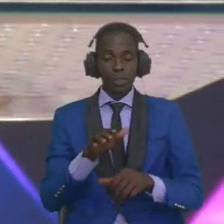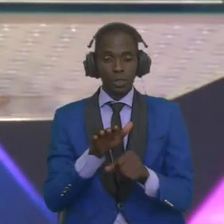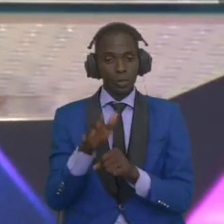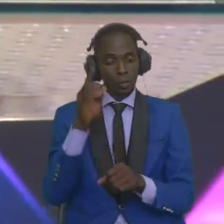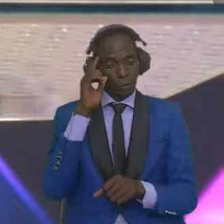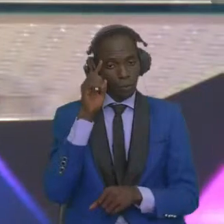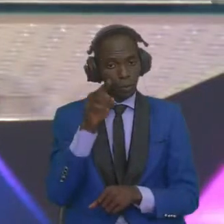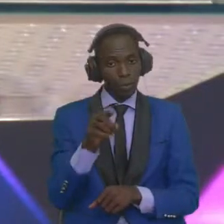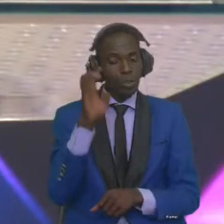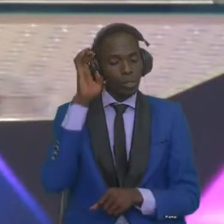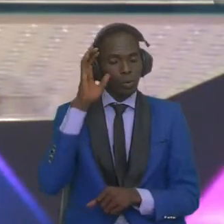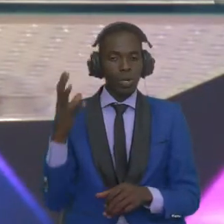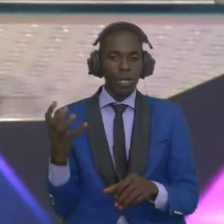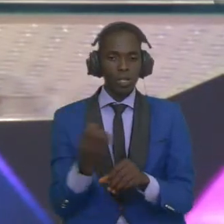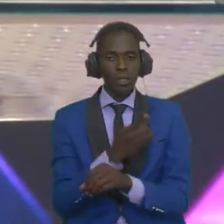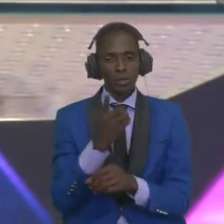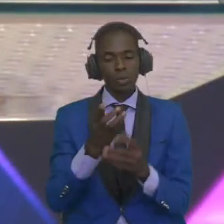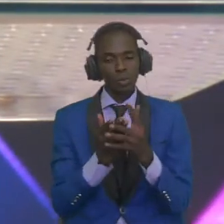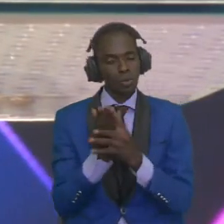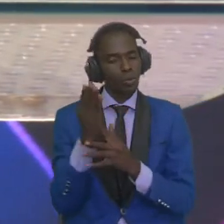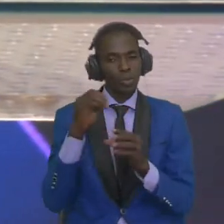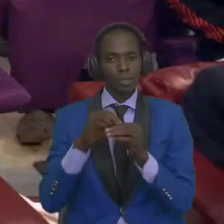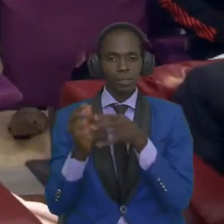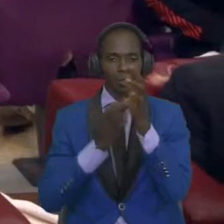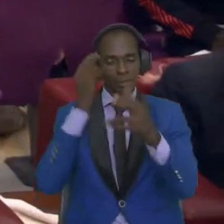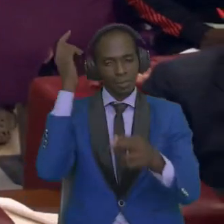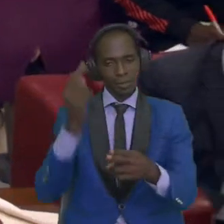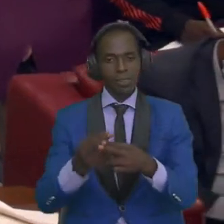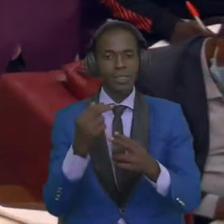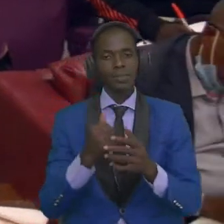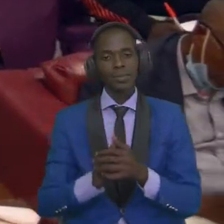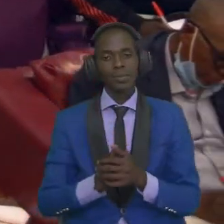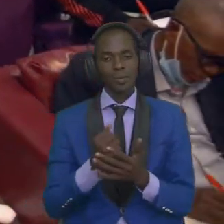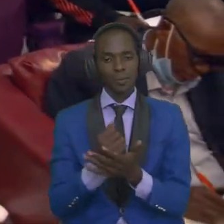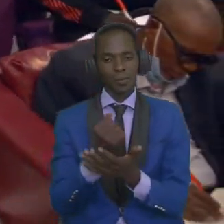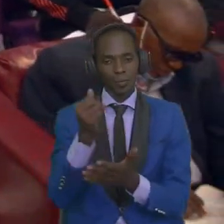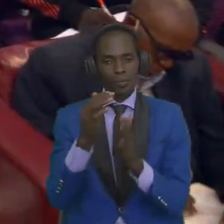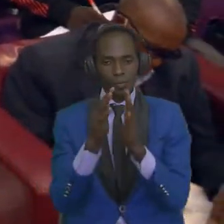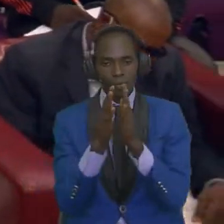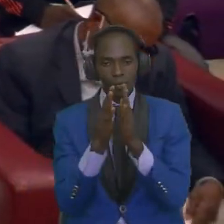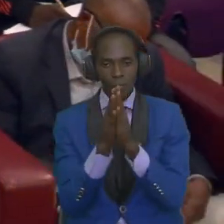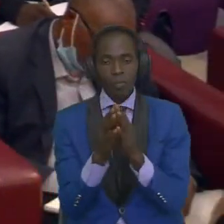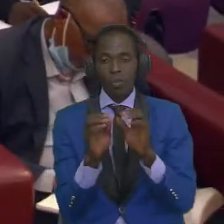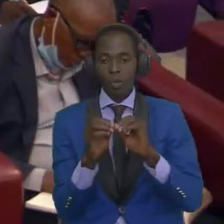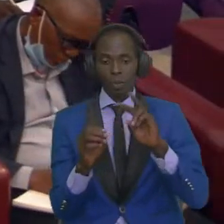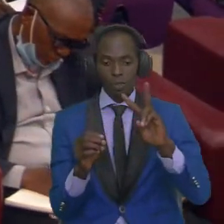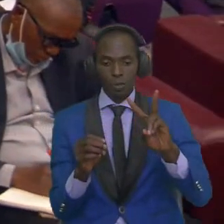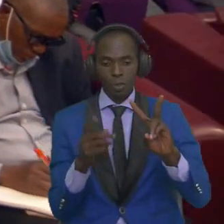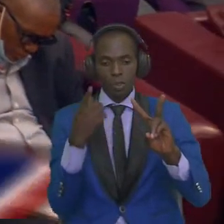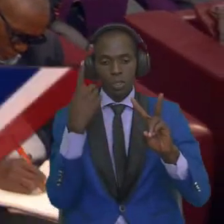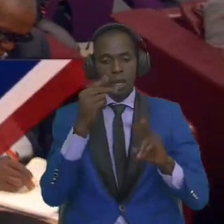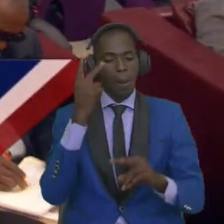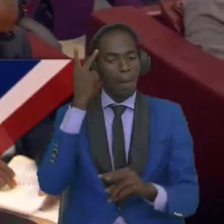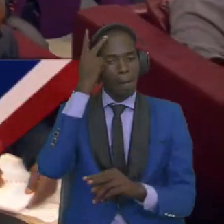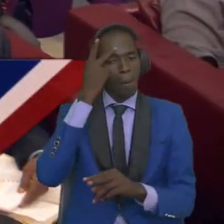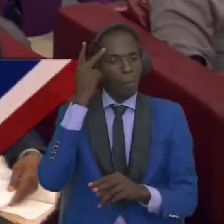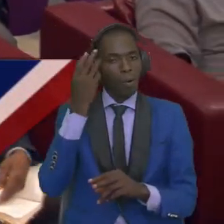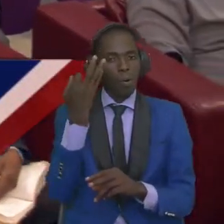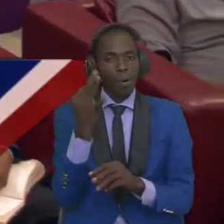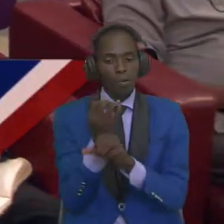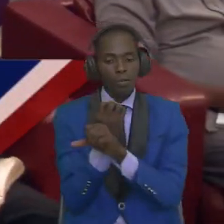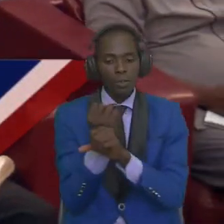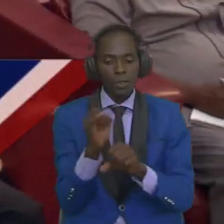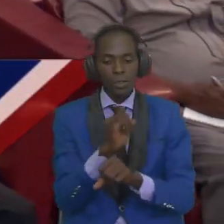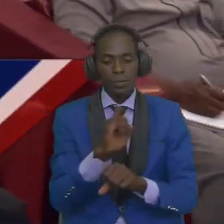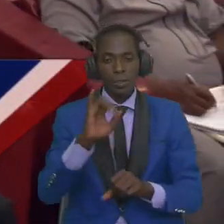through, it will carry you through in Jesus' name. Number two is the purpose of saving grace in